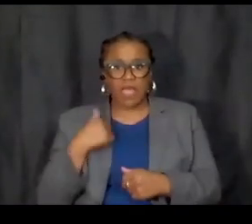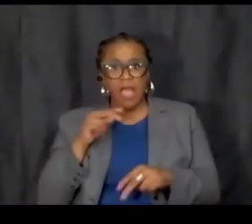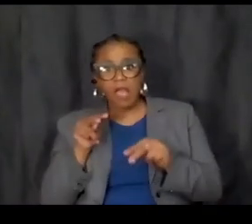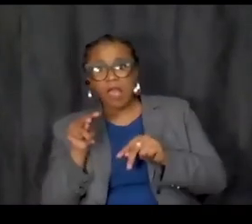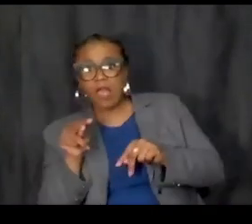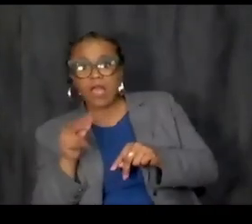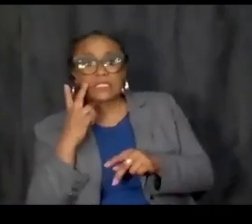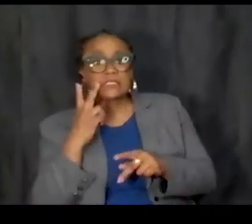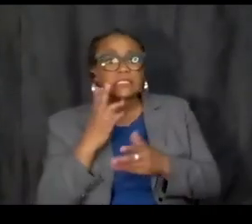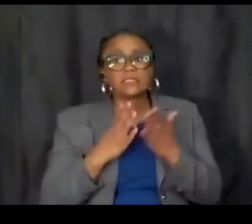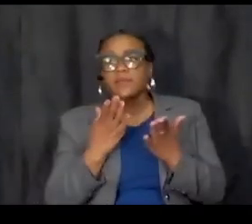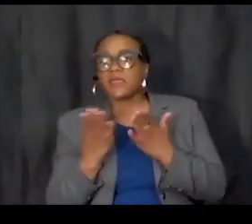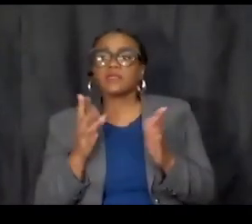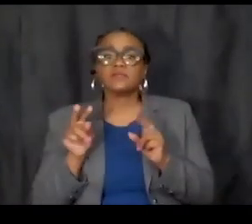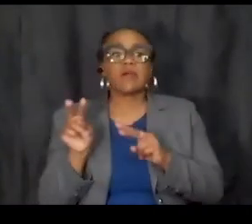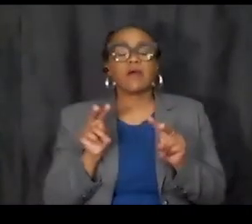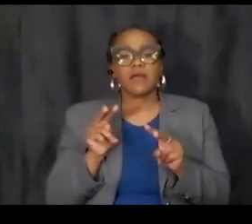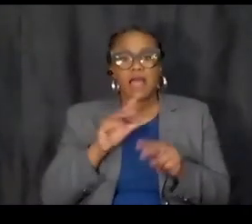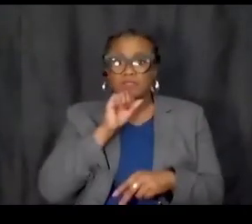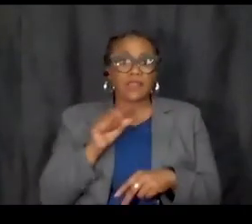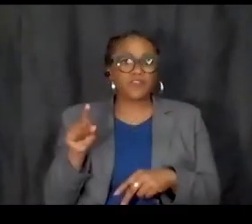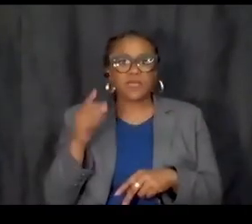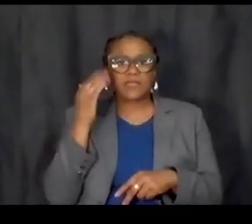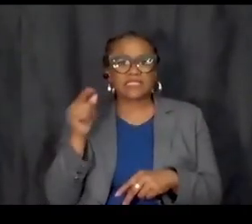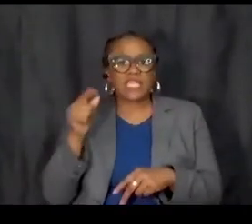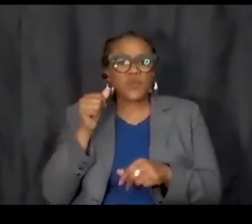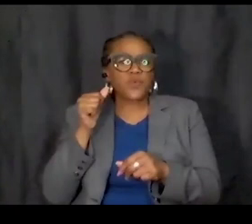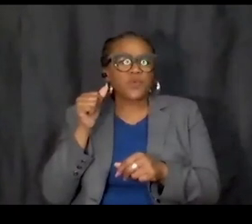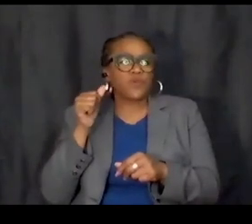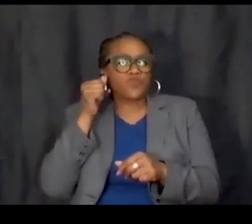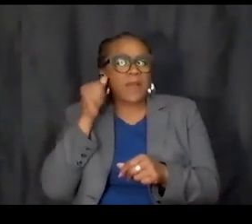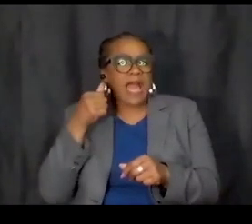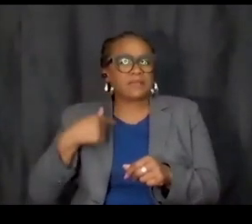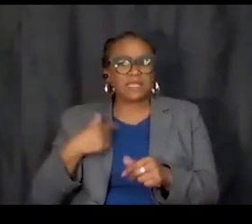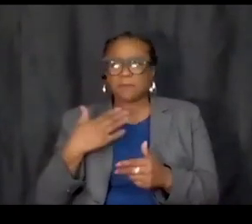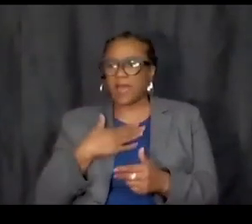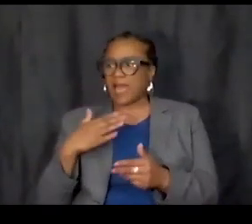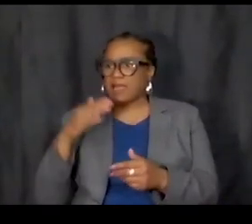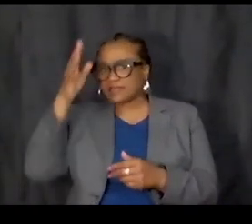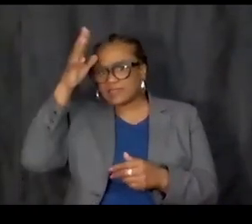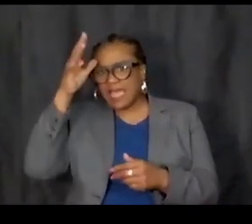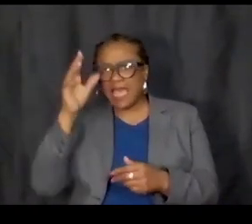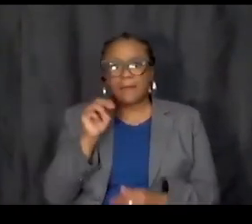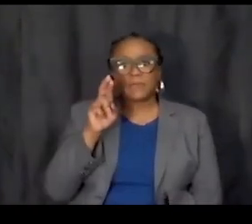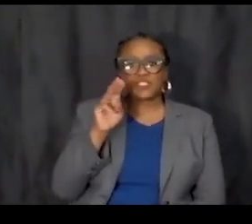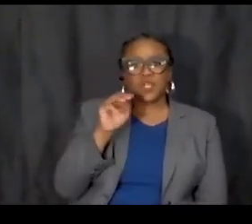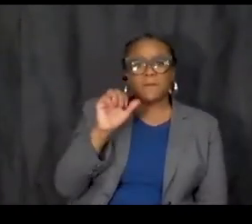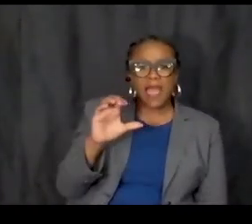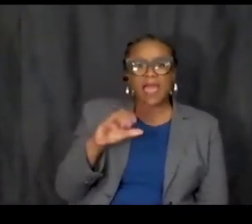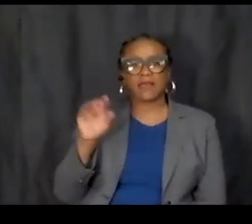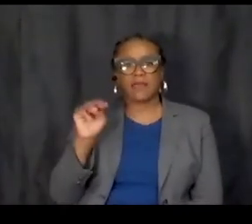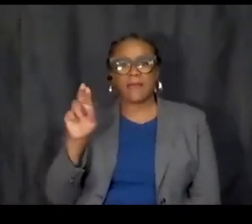with him because he reminded me of my dad. He reminded me of Mr. Mack and Miss Nelly and, you know, all the people that I grew up with in